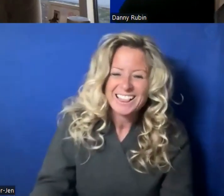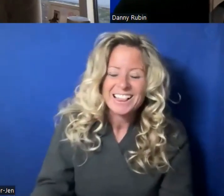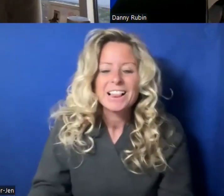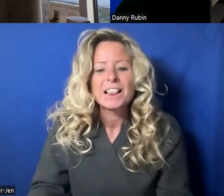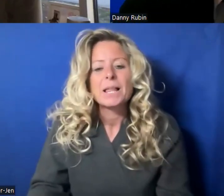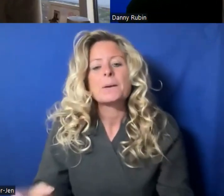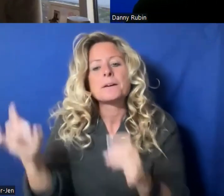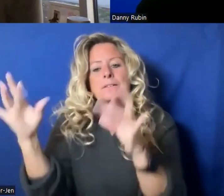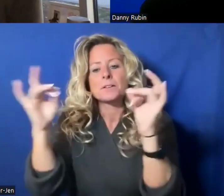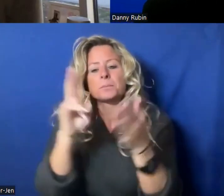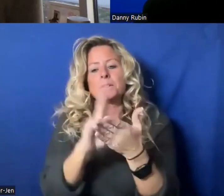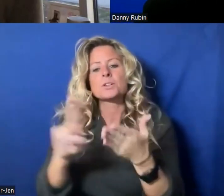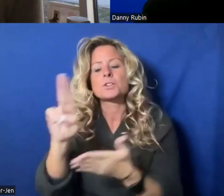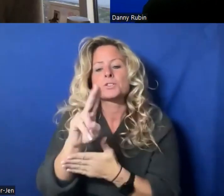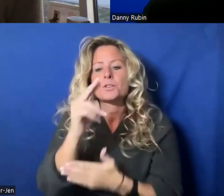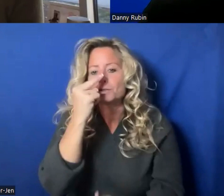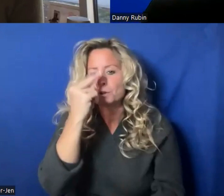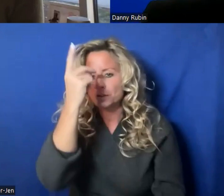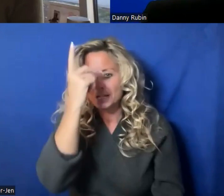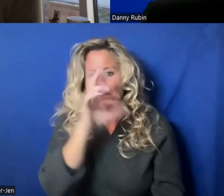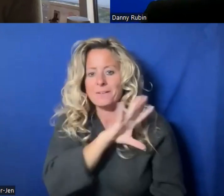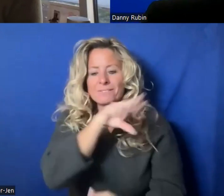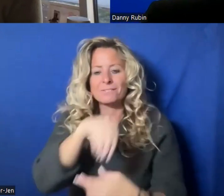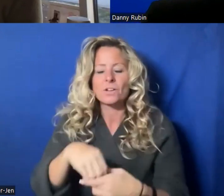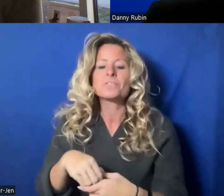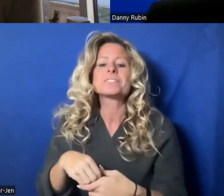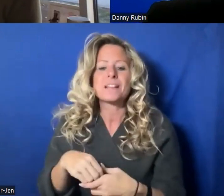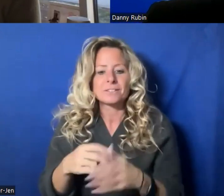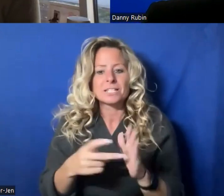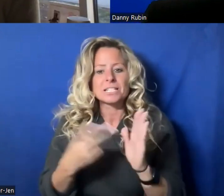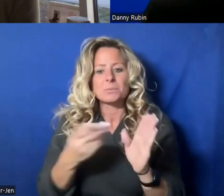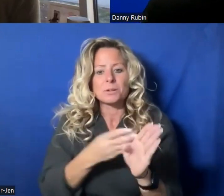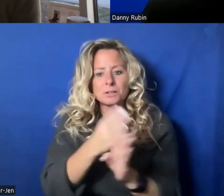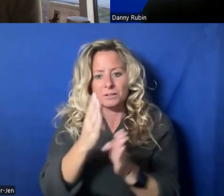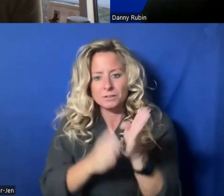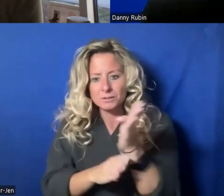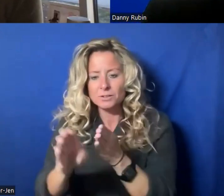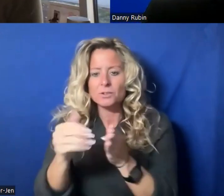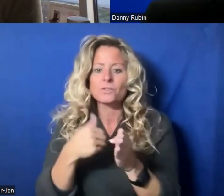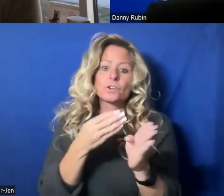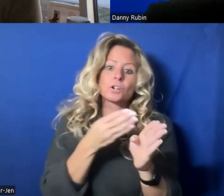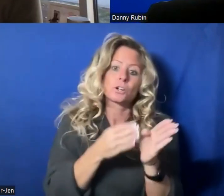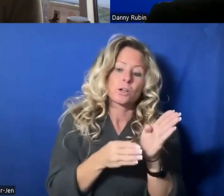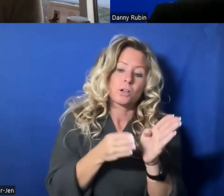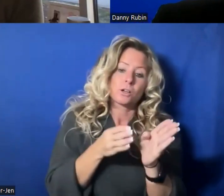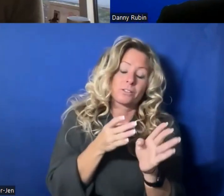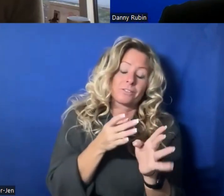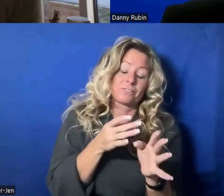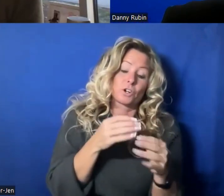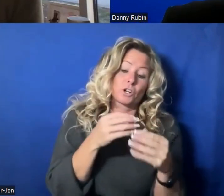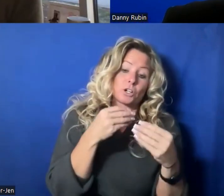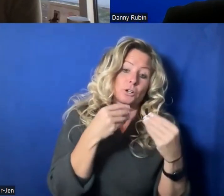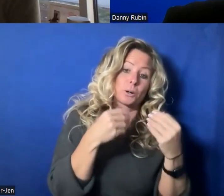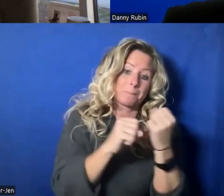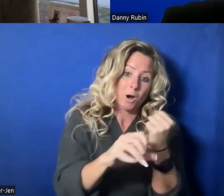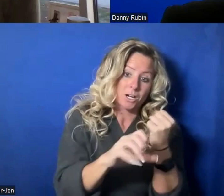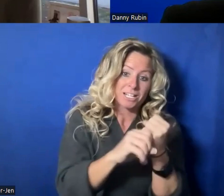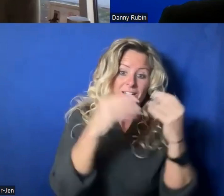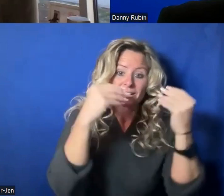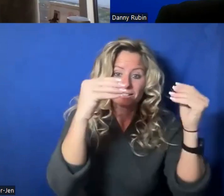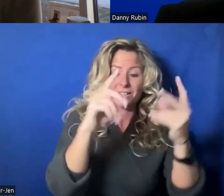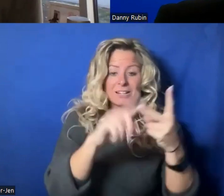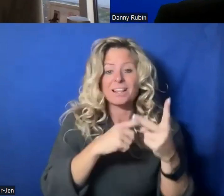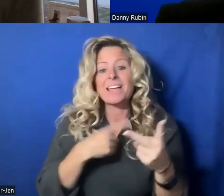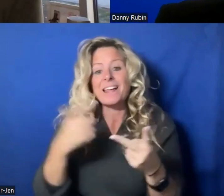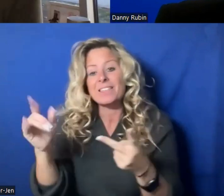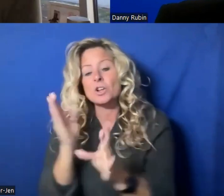played volleyball at the University of Notre Dame. I double majored in marketing and psychology, which I think are really great majors to pair. It definitely helps you